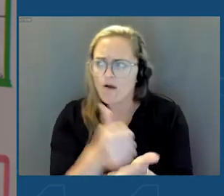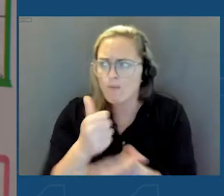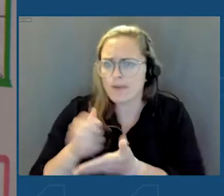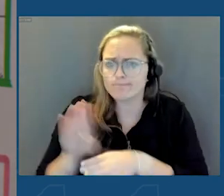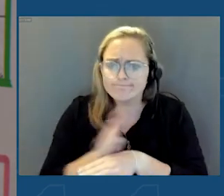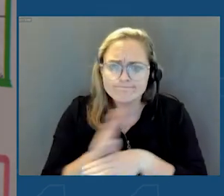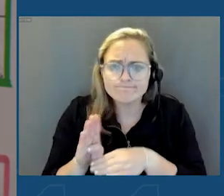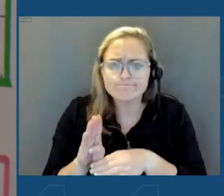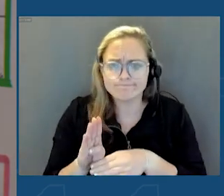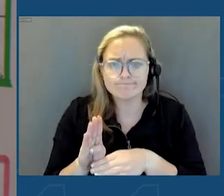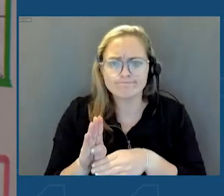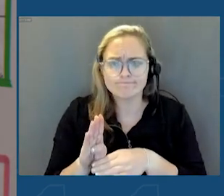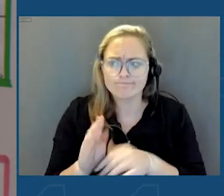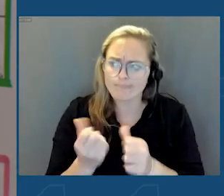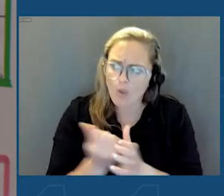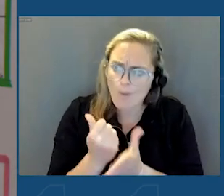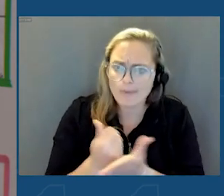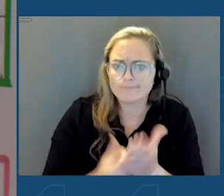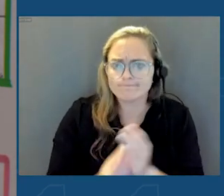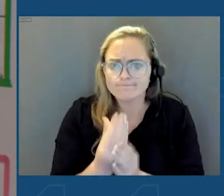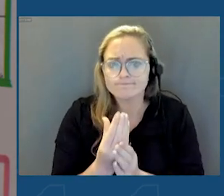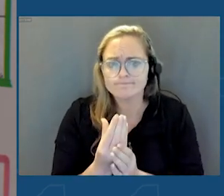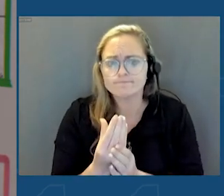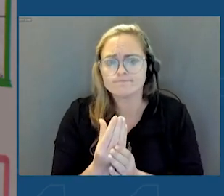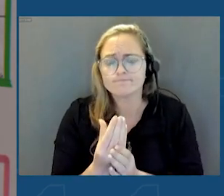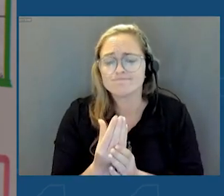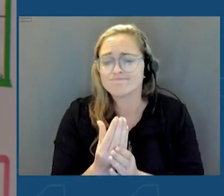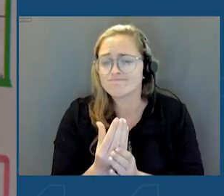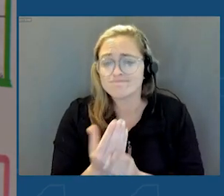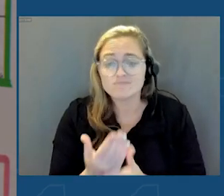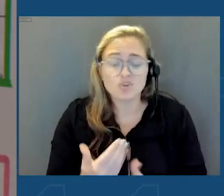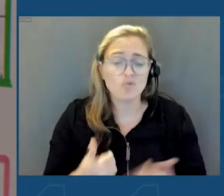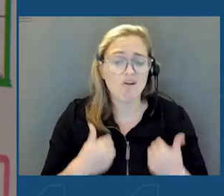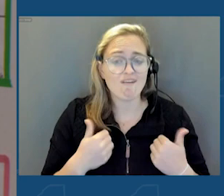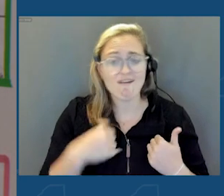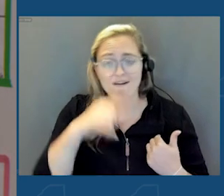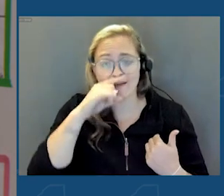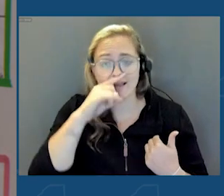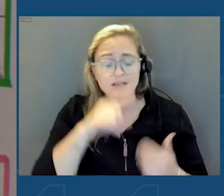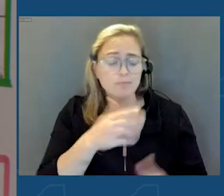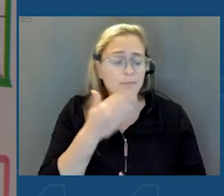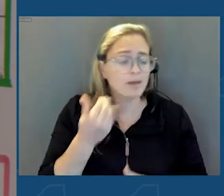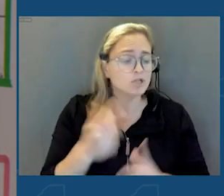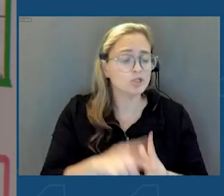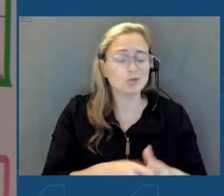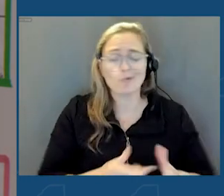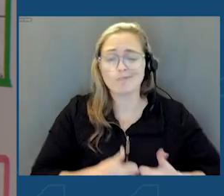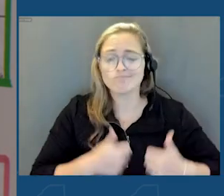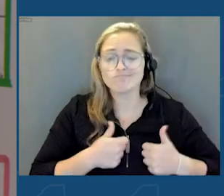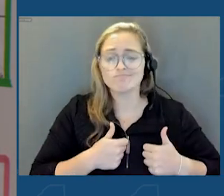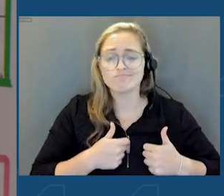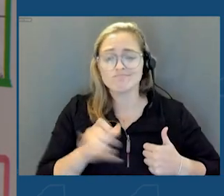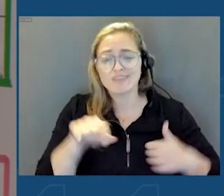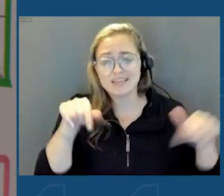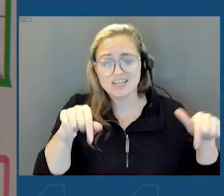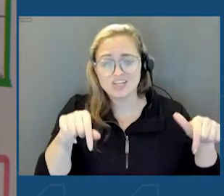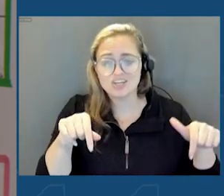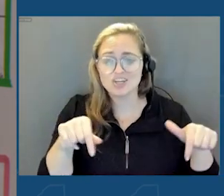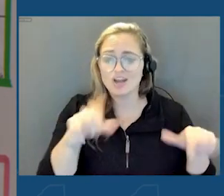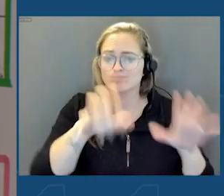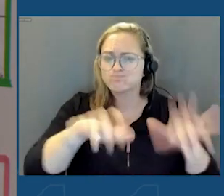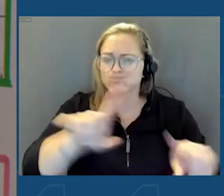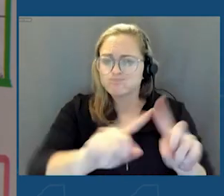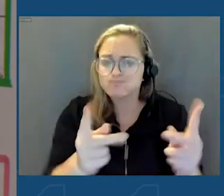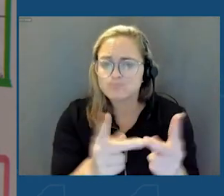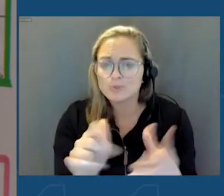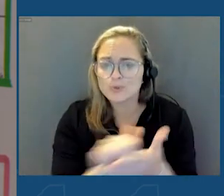my goal is to make sure that our young people have the very best start in life. It starts at a place like this and all over the state of New York, and I'm really proud that we were able